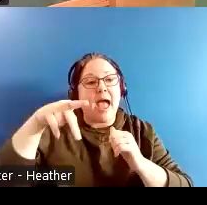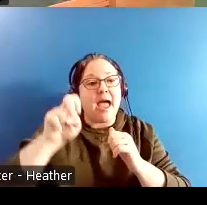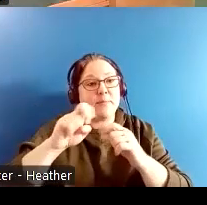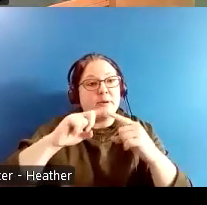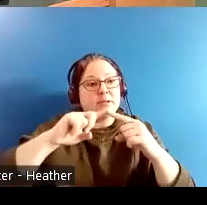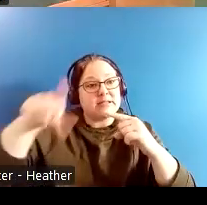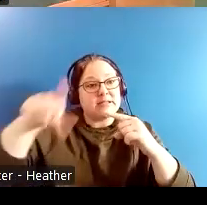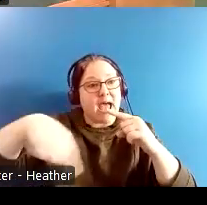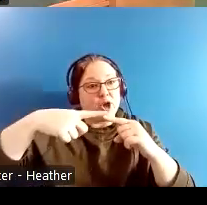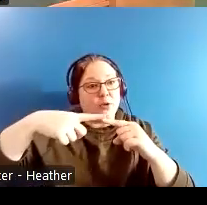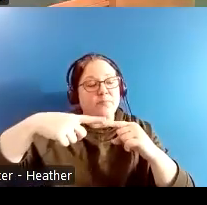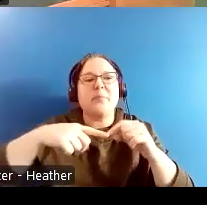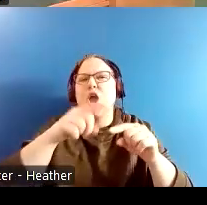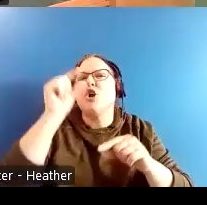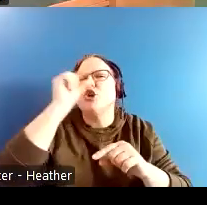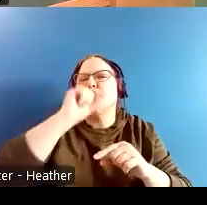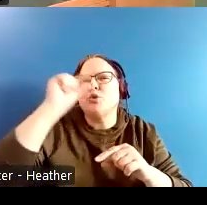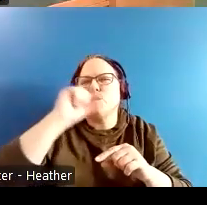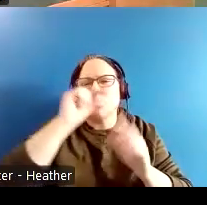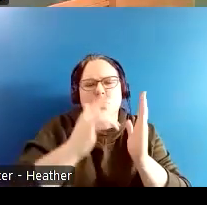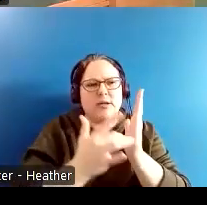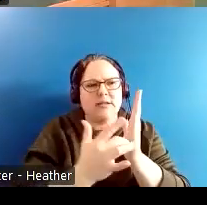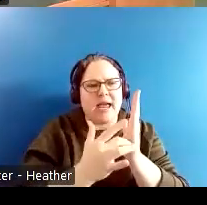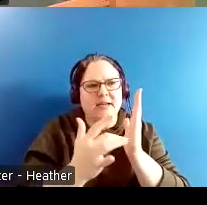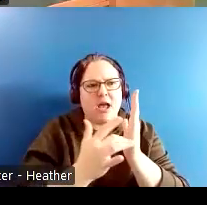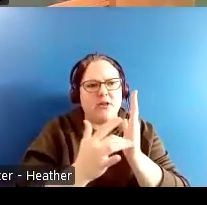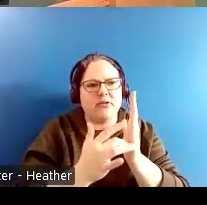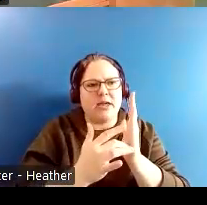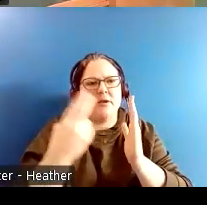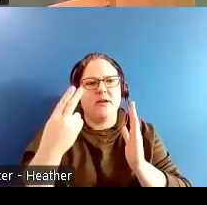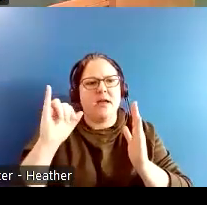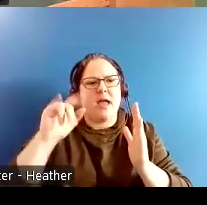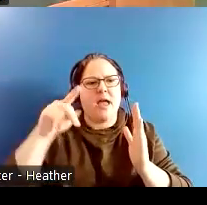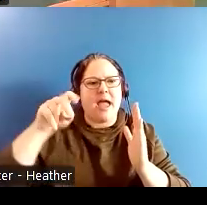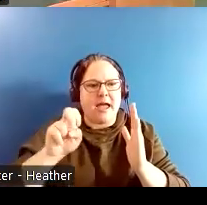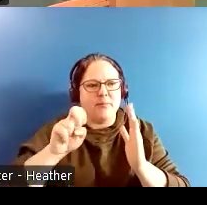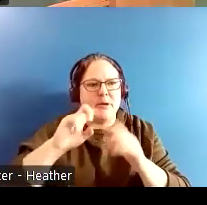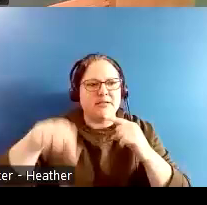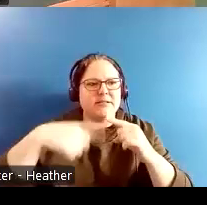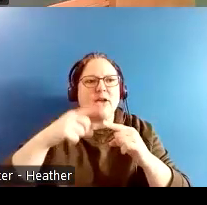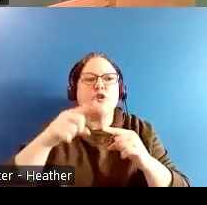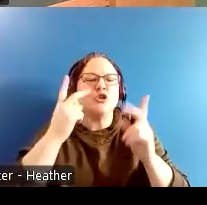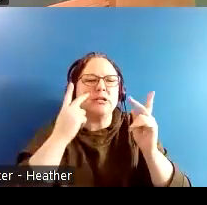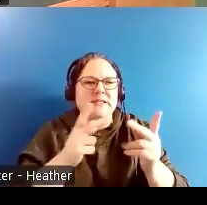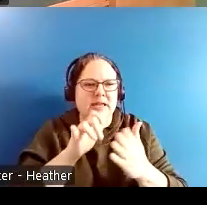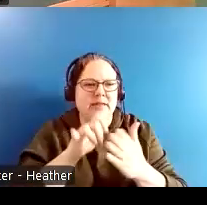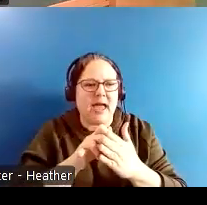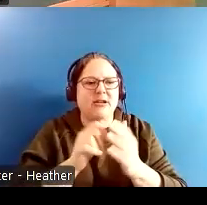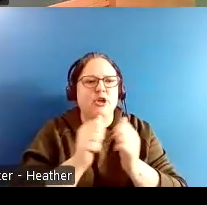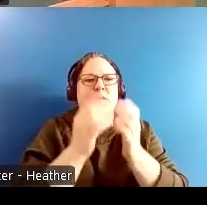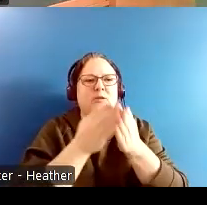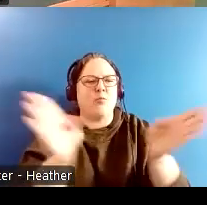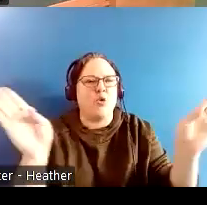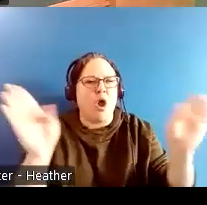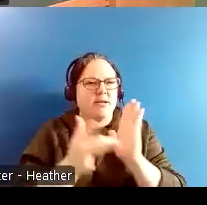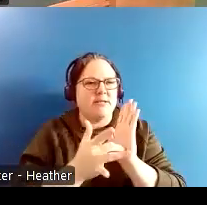So if you Google some kind of technology and hype with the word hype cycle, you'll see this across a broad range of technologies.